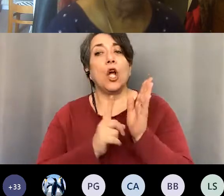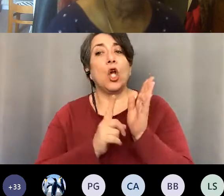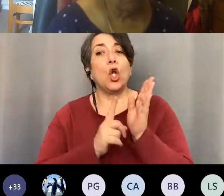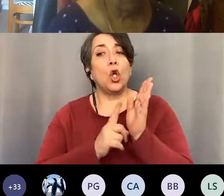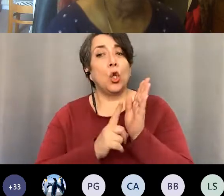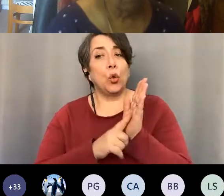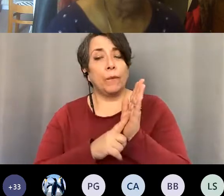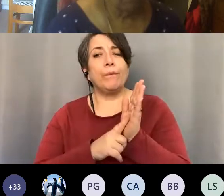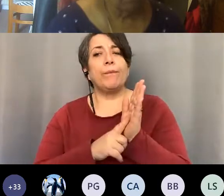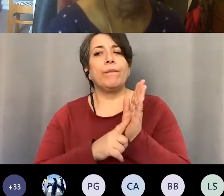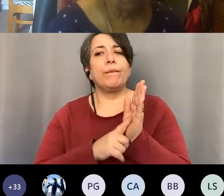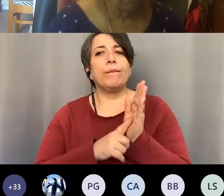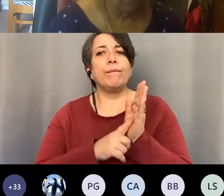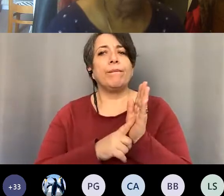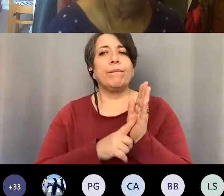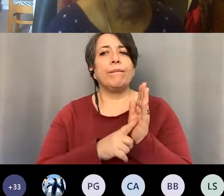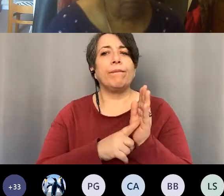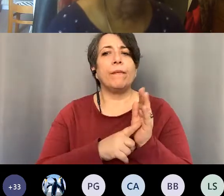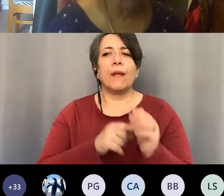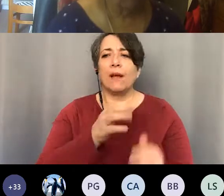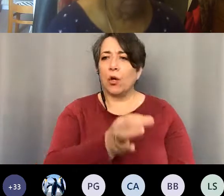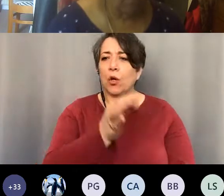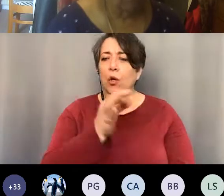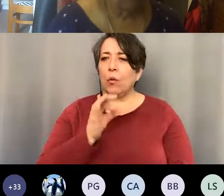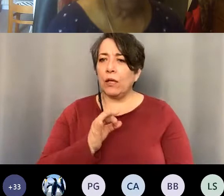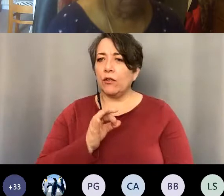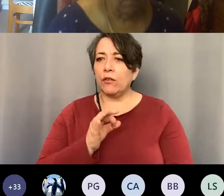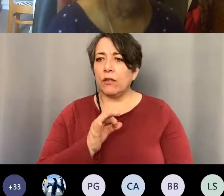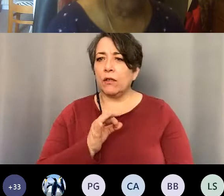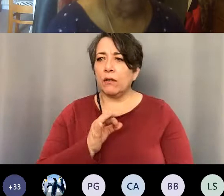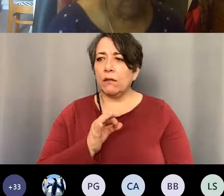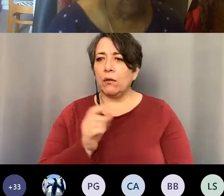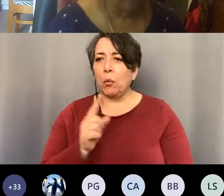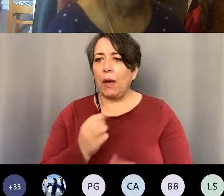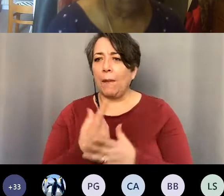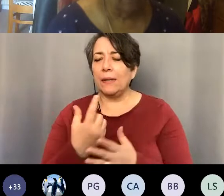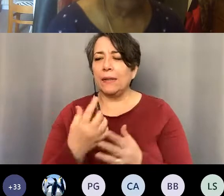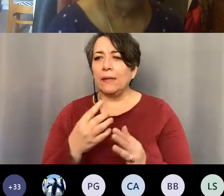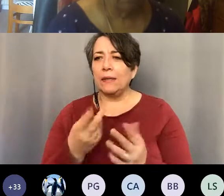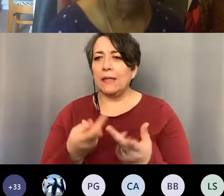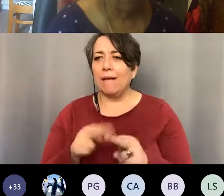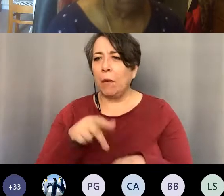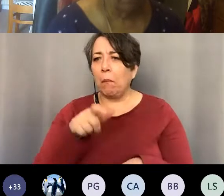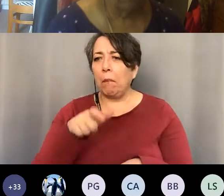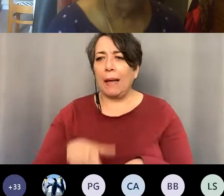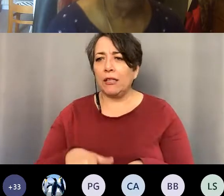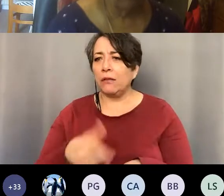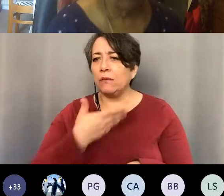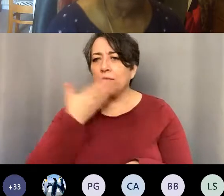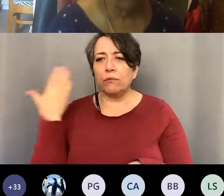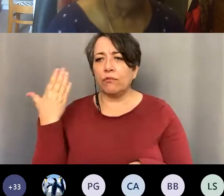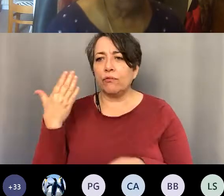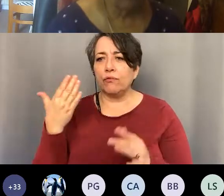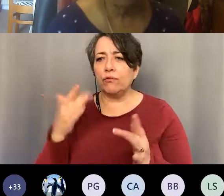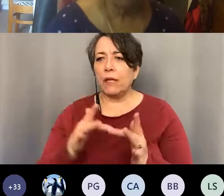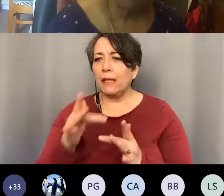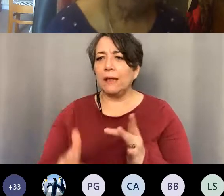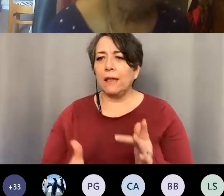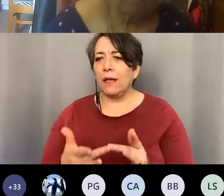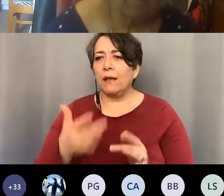what about patients with no access to IT for online appointments? So again, similar